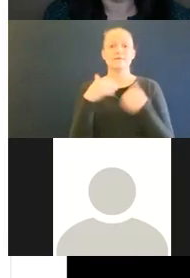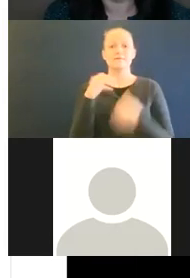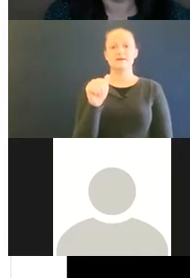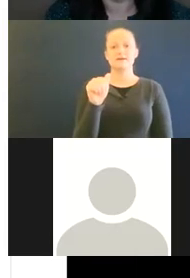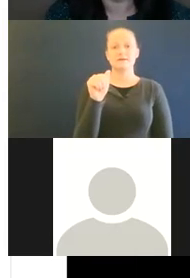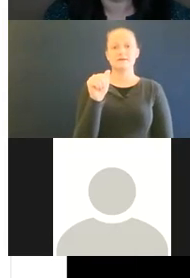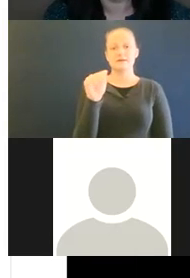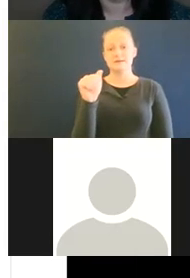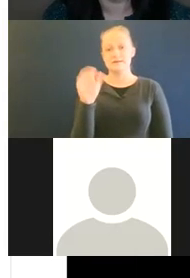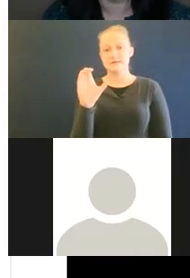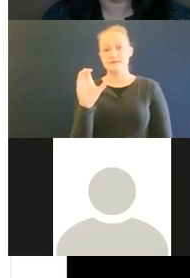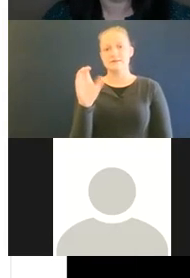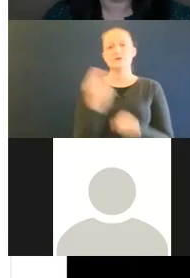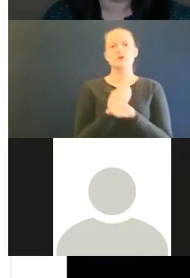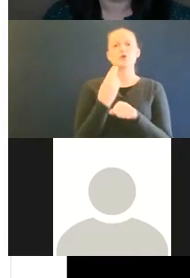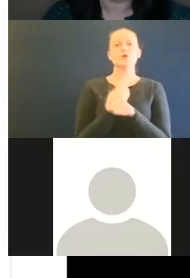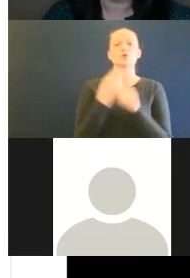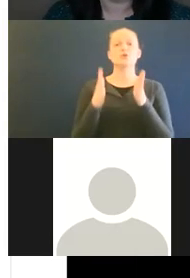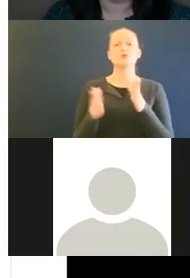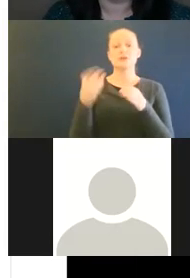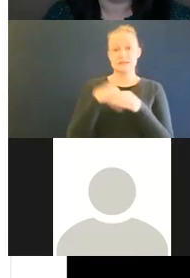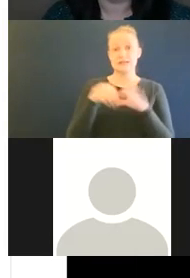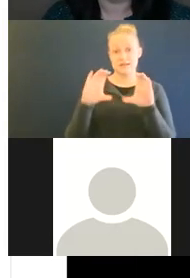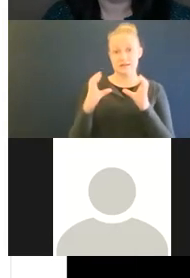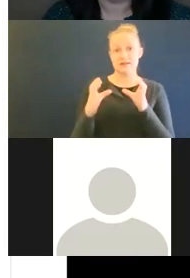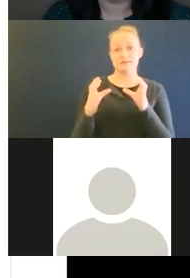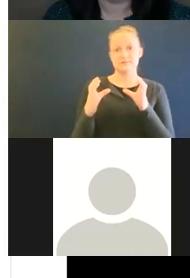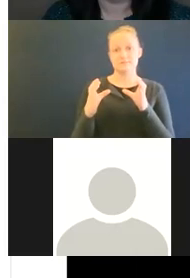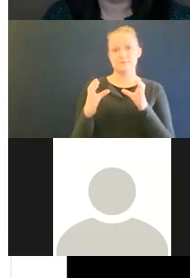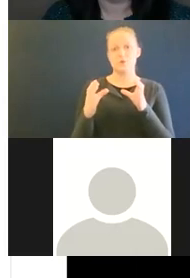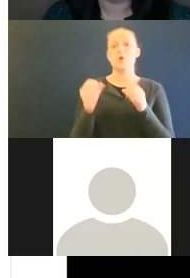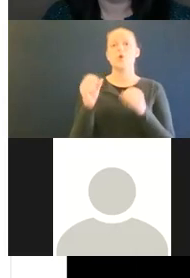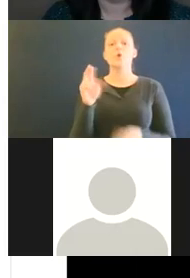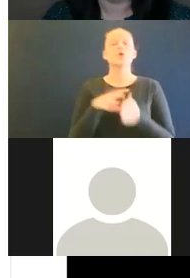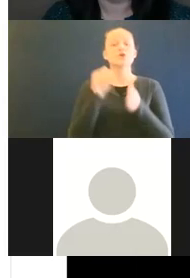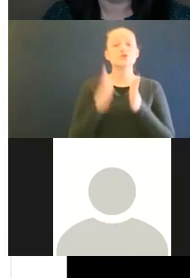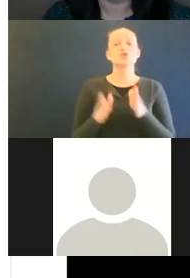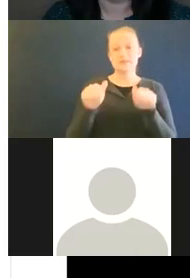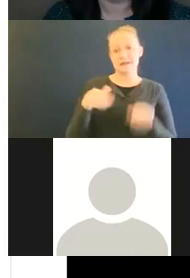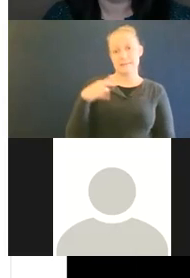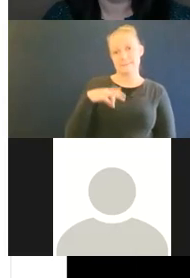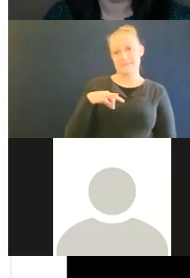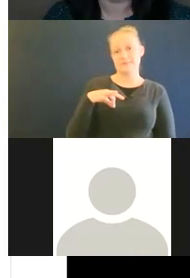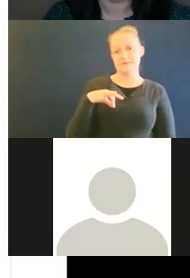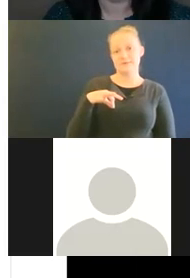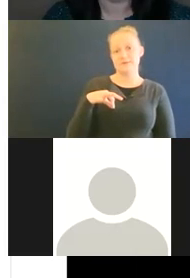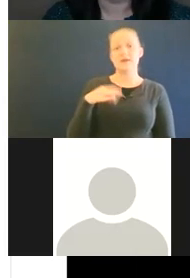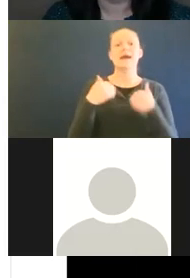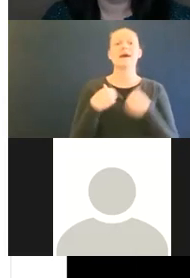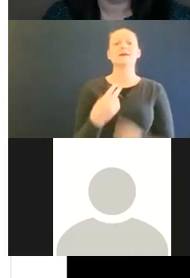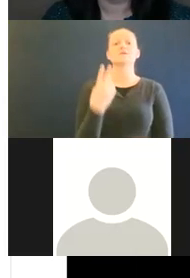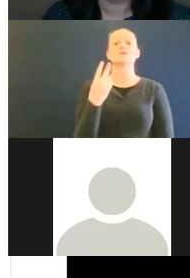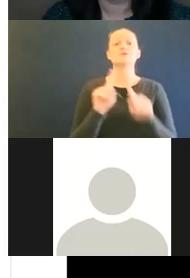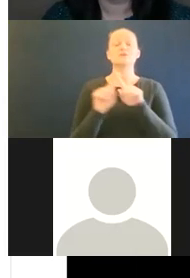users in a classroom, or students that can benefit from it. Really, a lot of them can anyway. But there's two